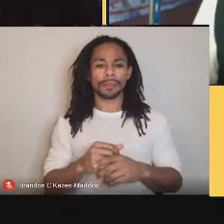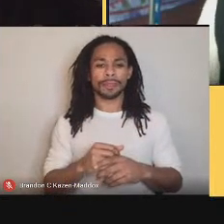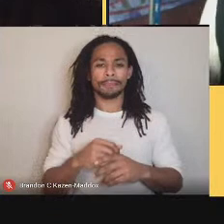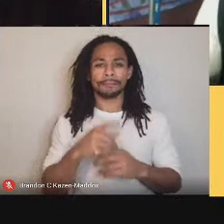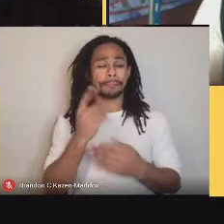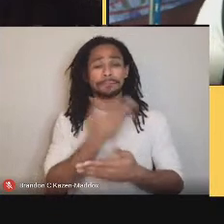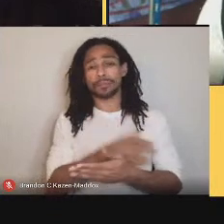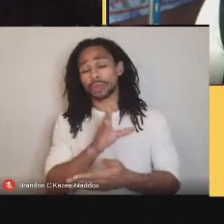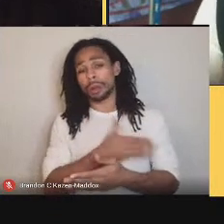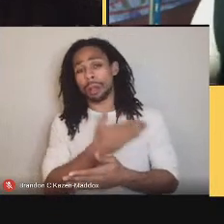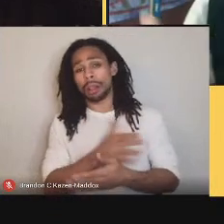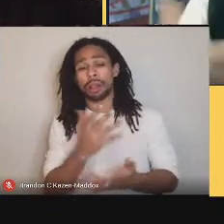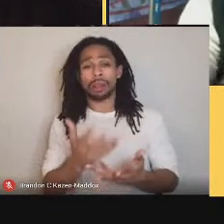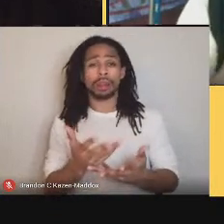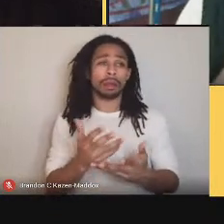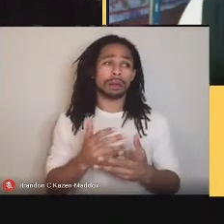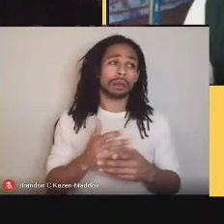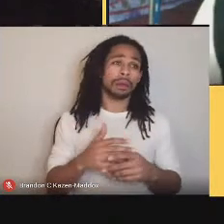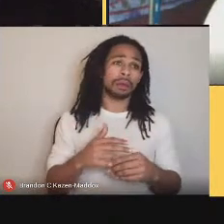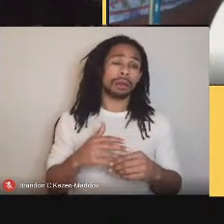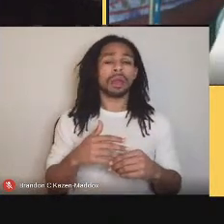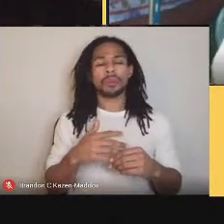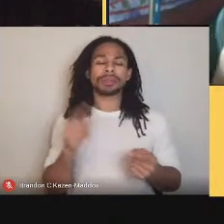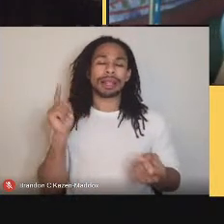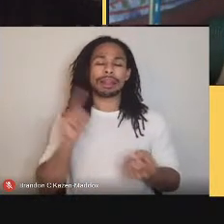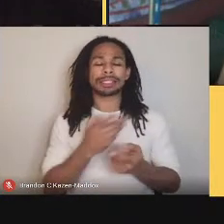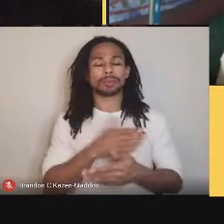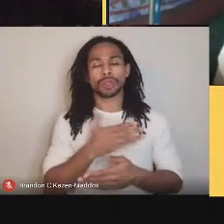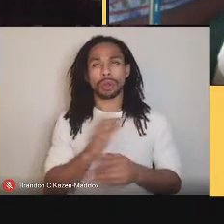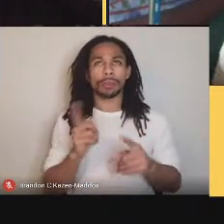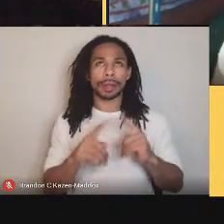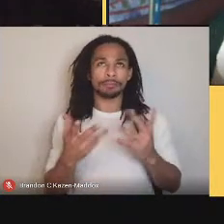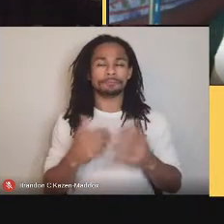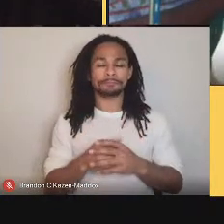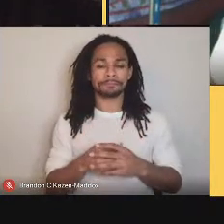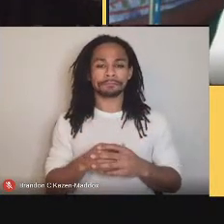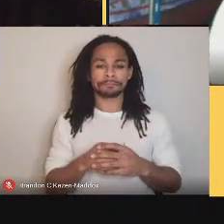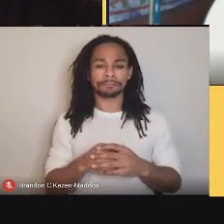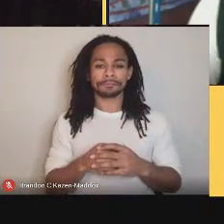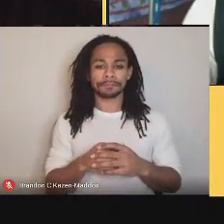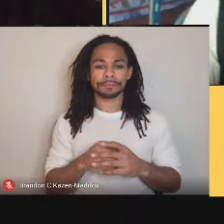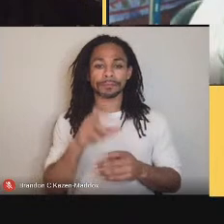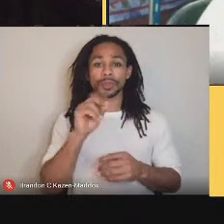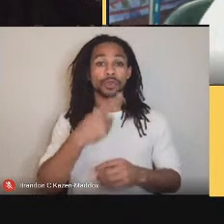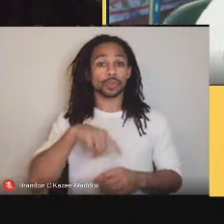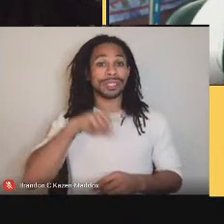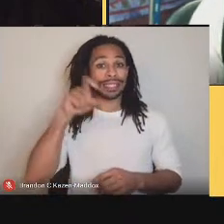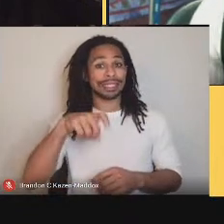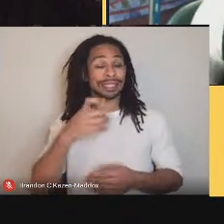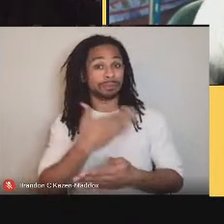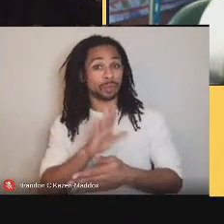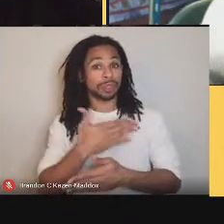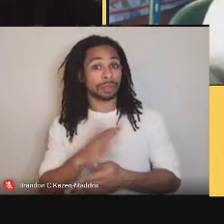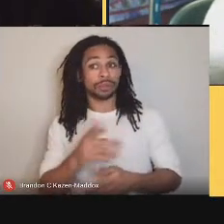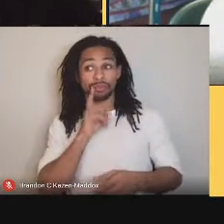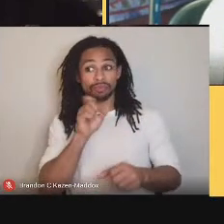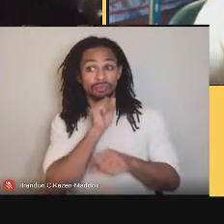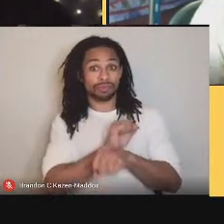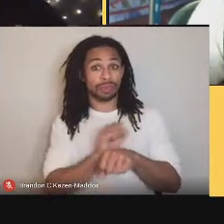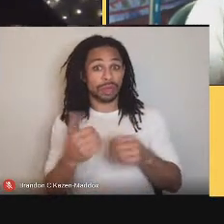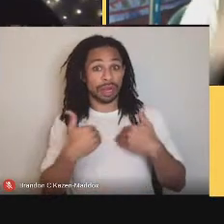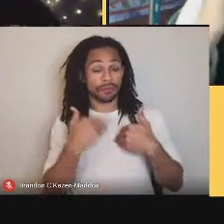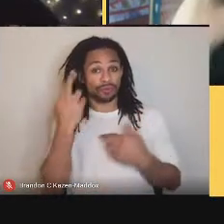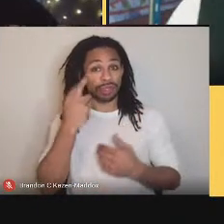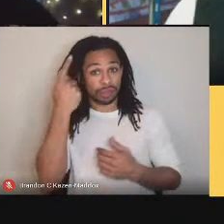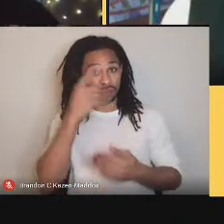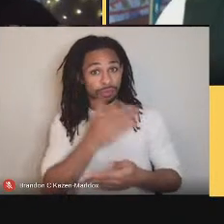musical, or, well, I guess less musical because that's kind of weaved into the fabric of it, isn't it? Is do we need music? Is there a reason for it? Now that's crazy because of